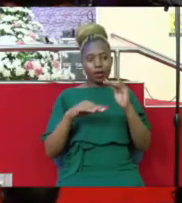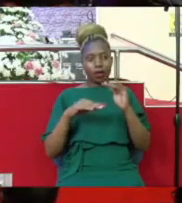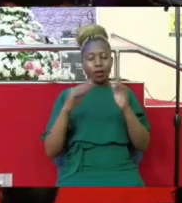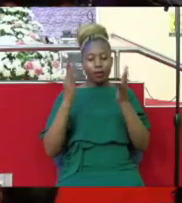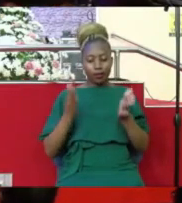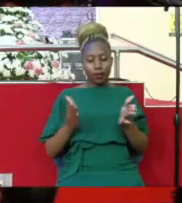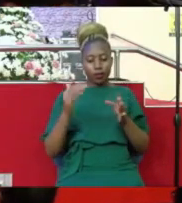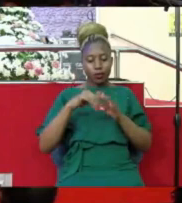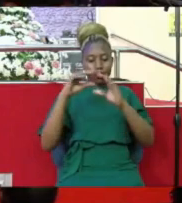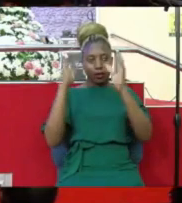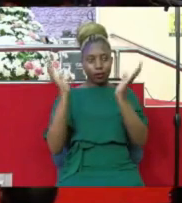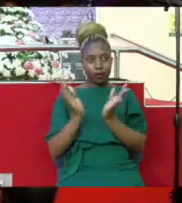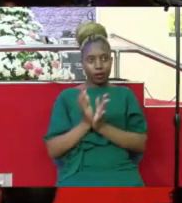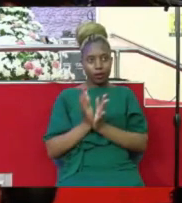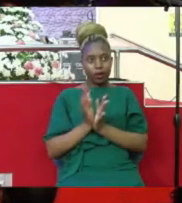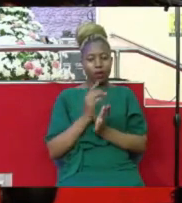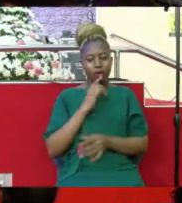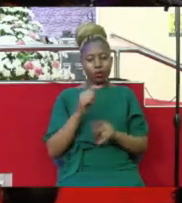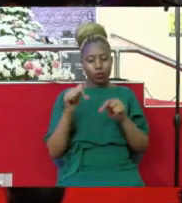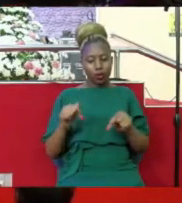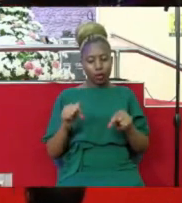And so this morning